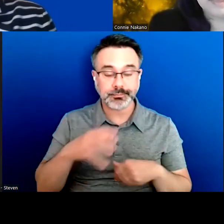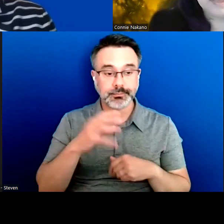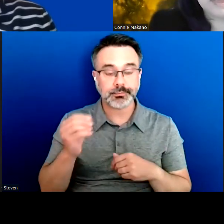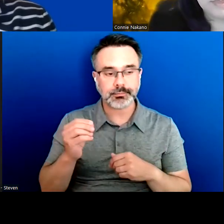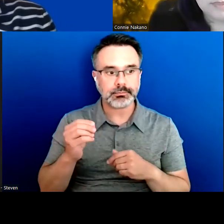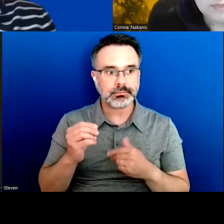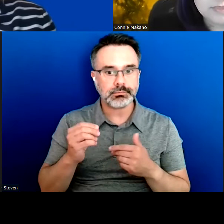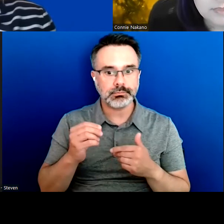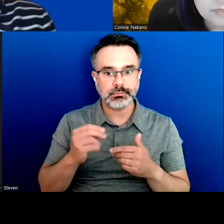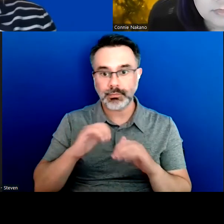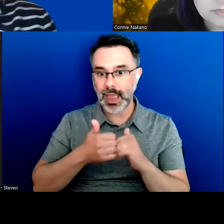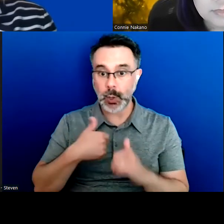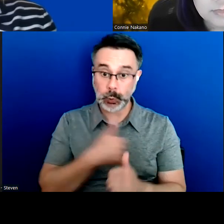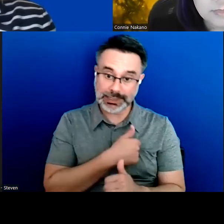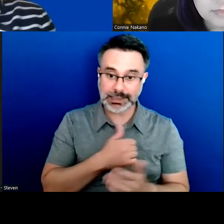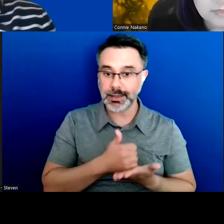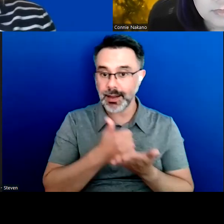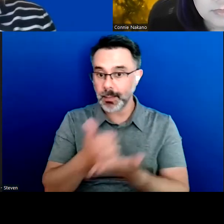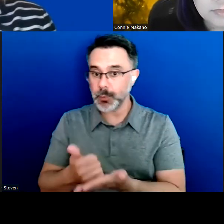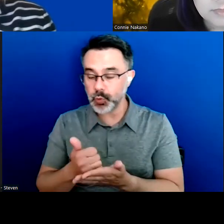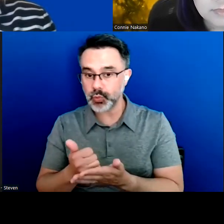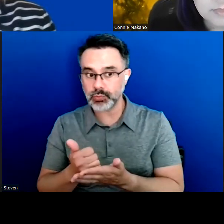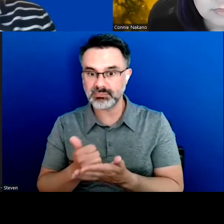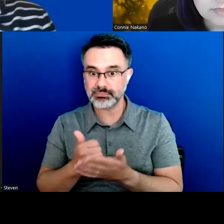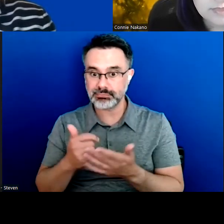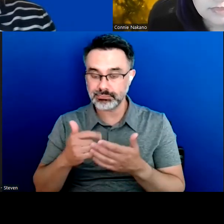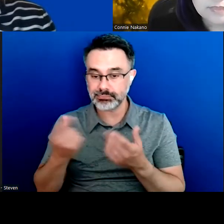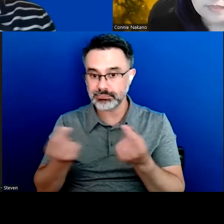we could help you move forward.